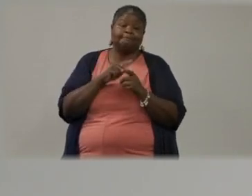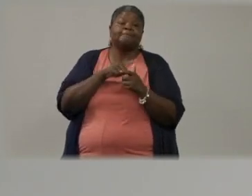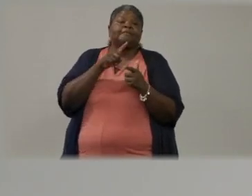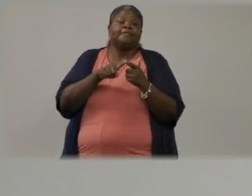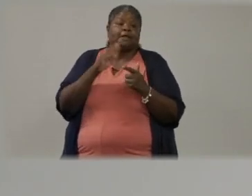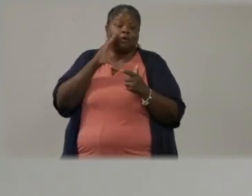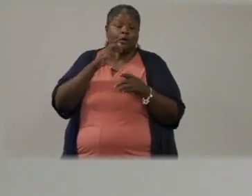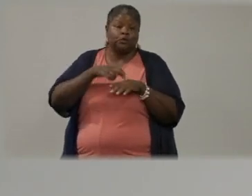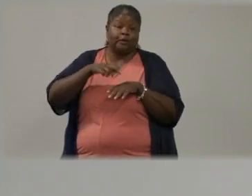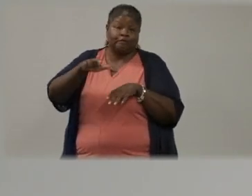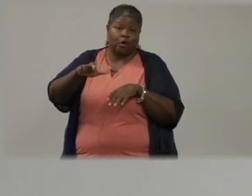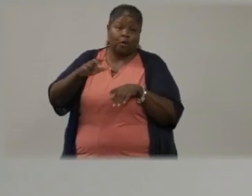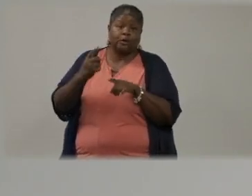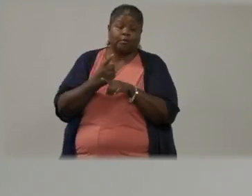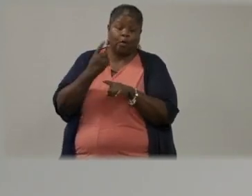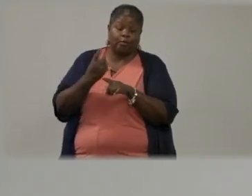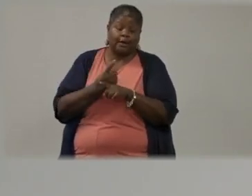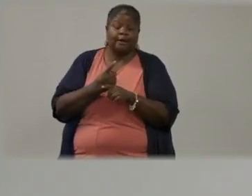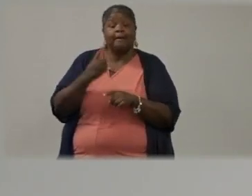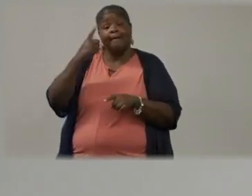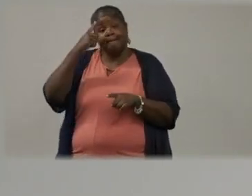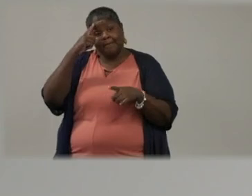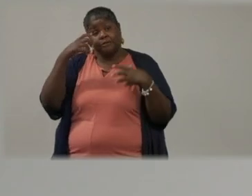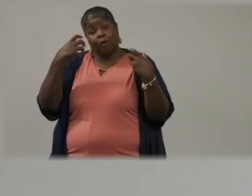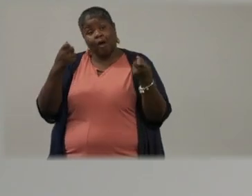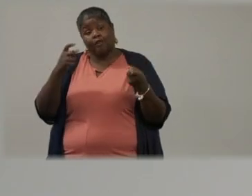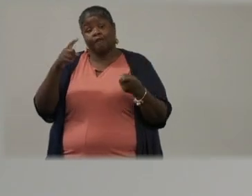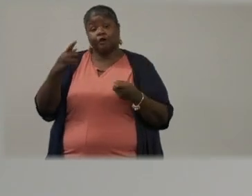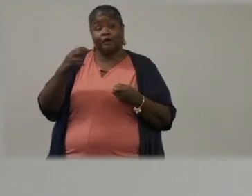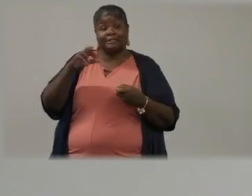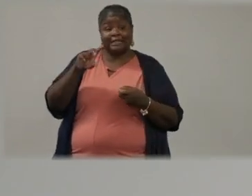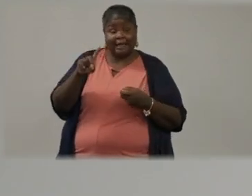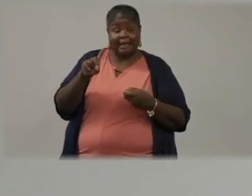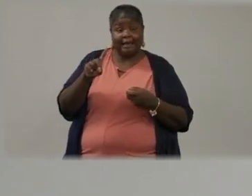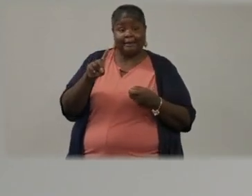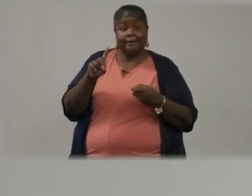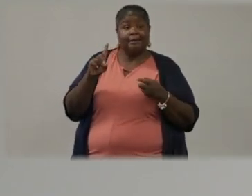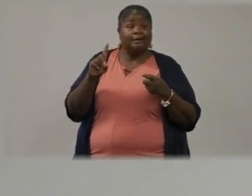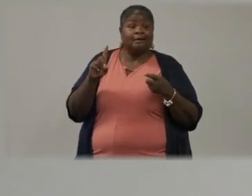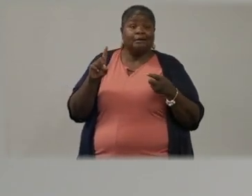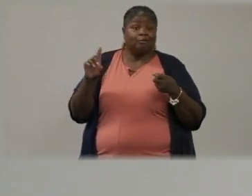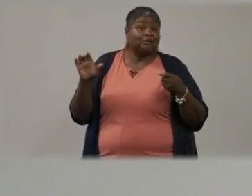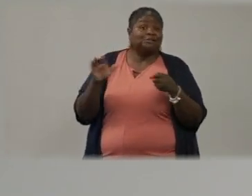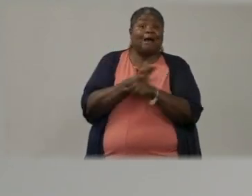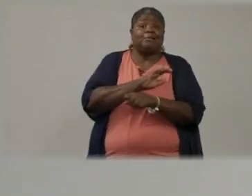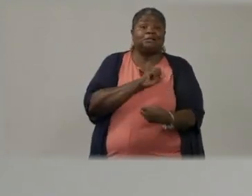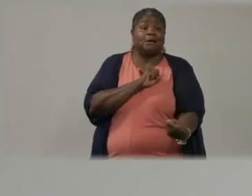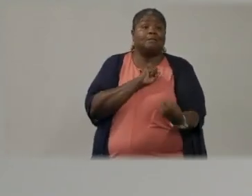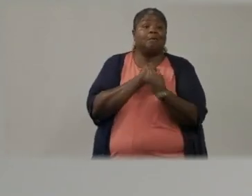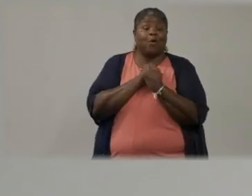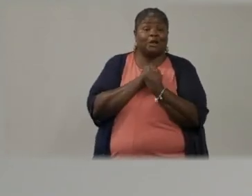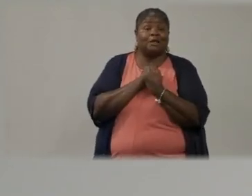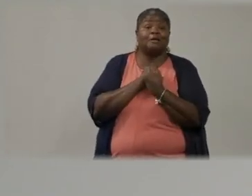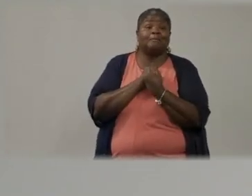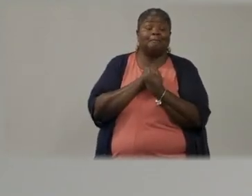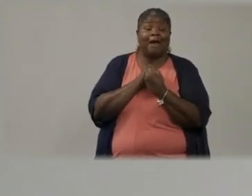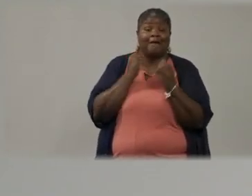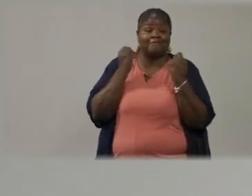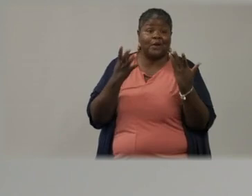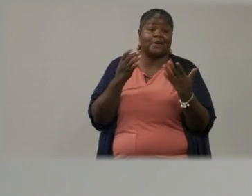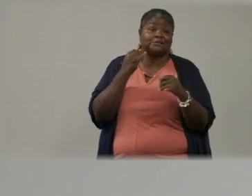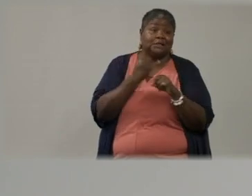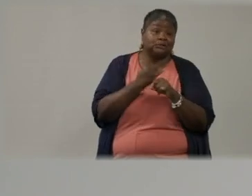when to refer when appropriate. And so mental health first aid is predominantly supported by a lot of various institutions,